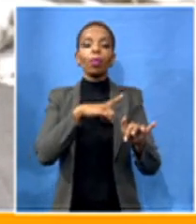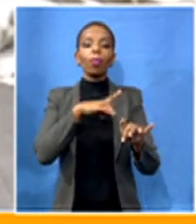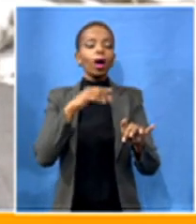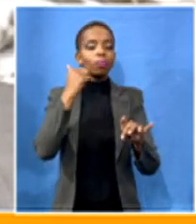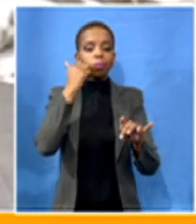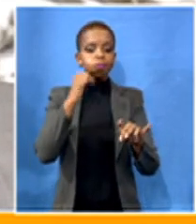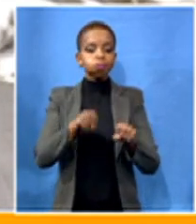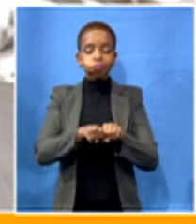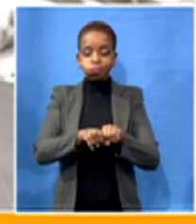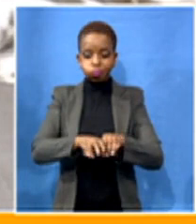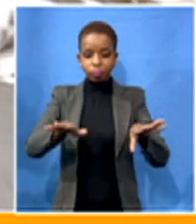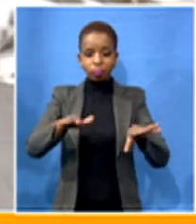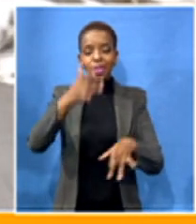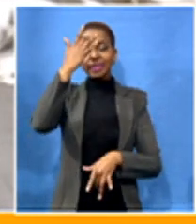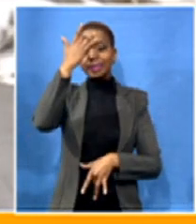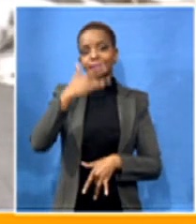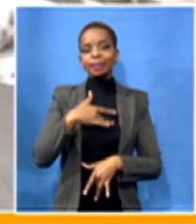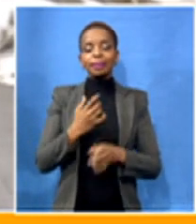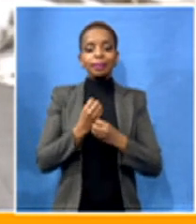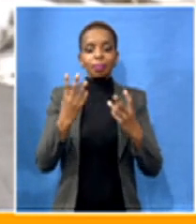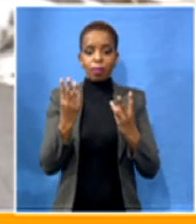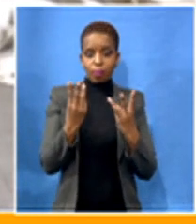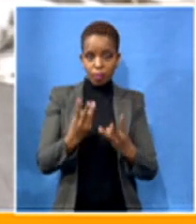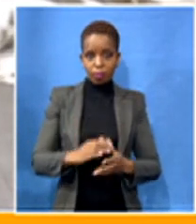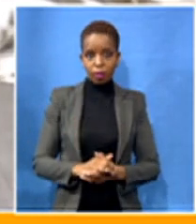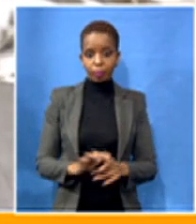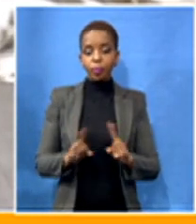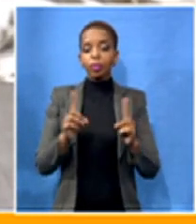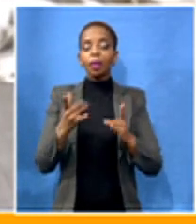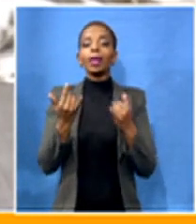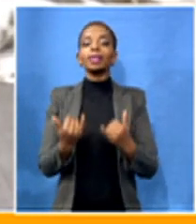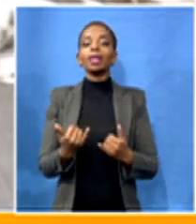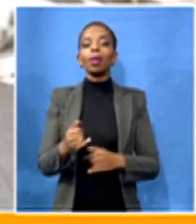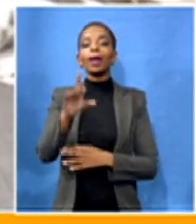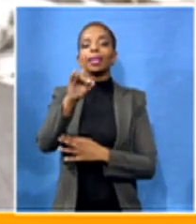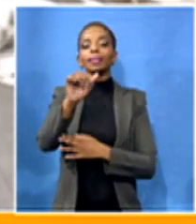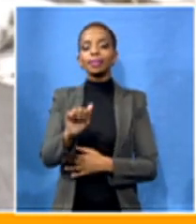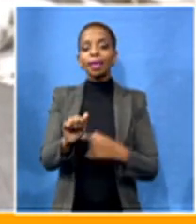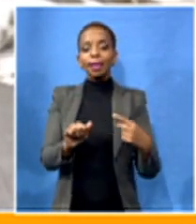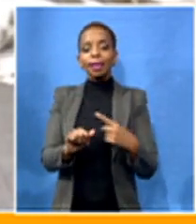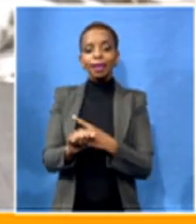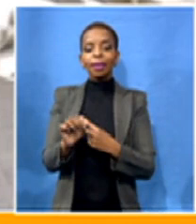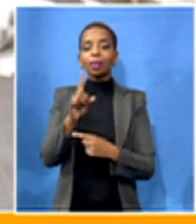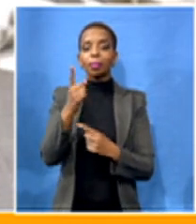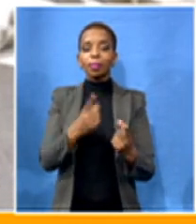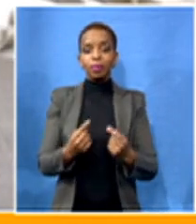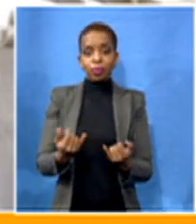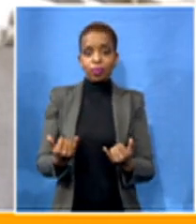at those comments regarding classism and also the DA going at her for this particular point.